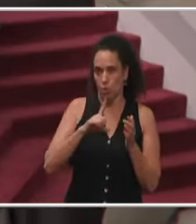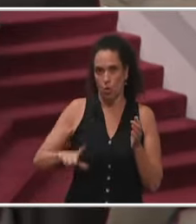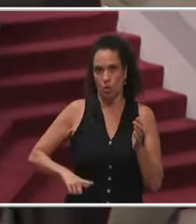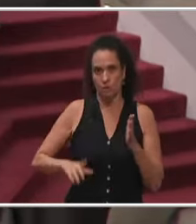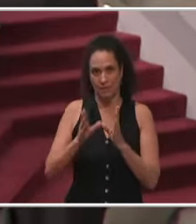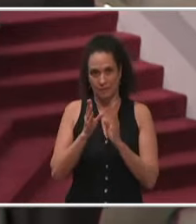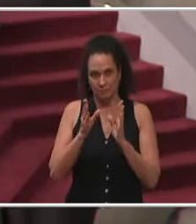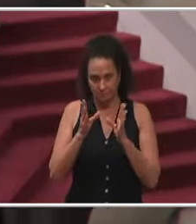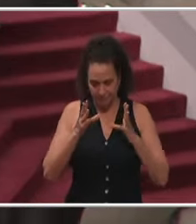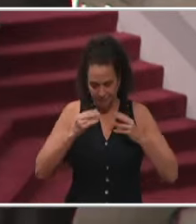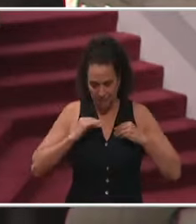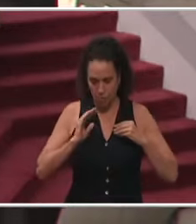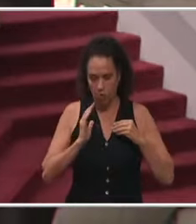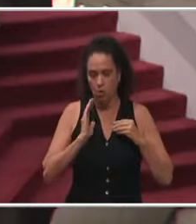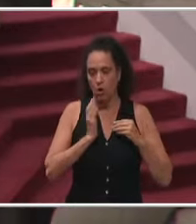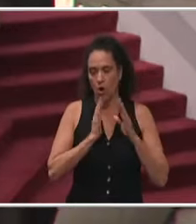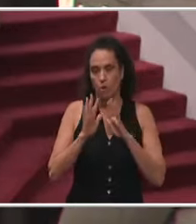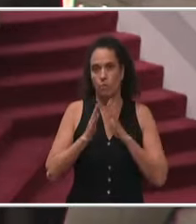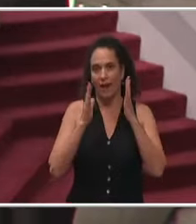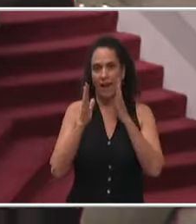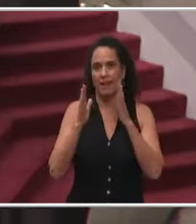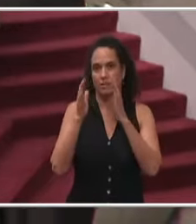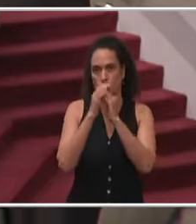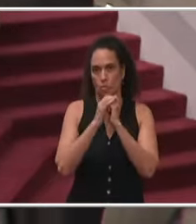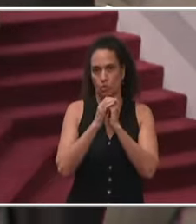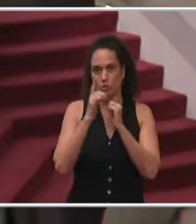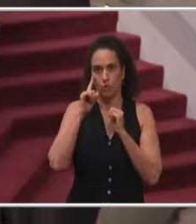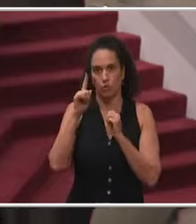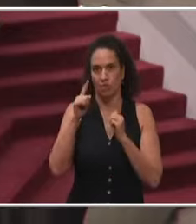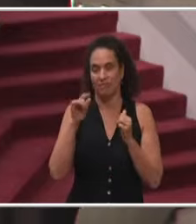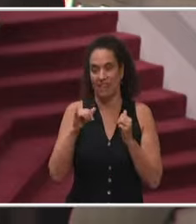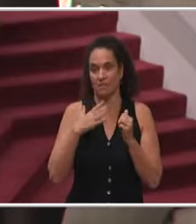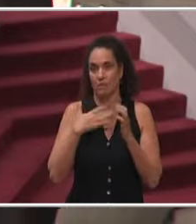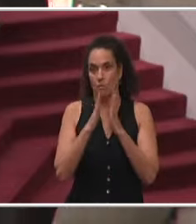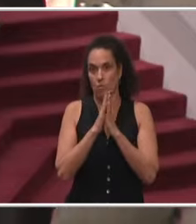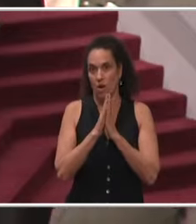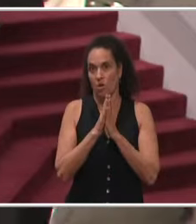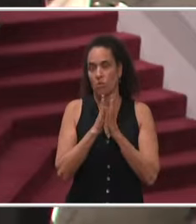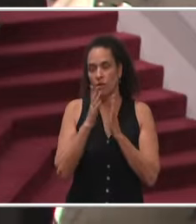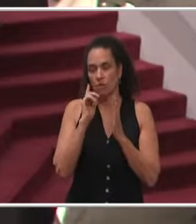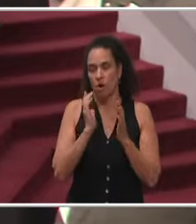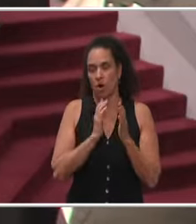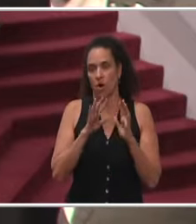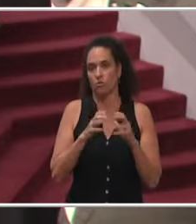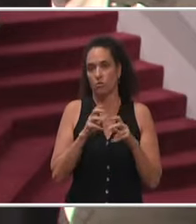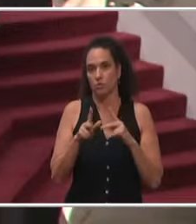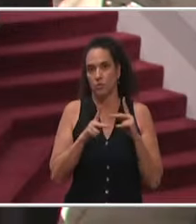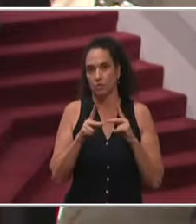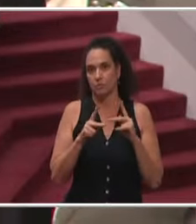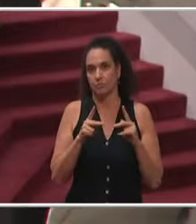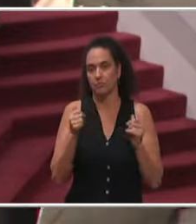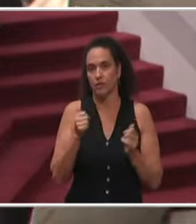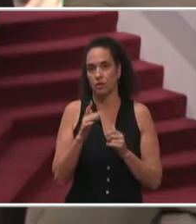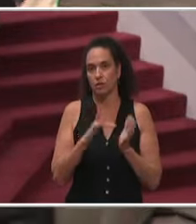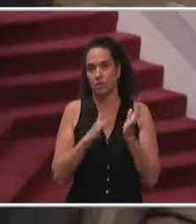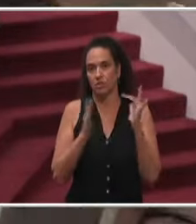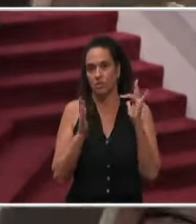prayer, Lord. This is my prayer, Lord. And I pray it on behalf of your people. We love you, Lord. In Jesus' name we pray.